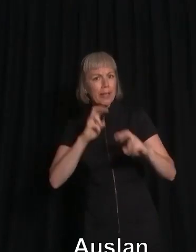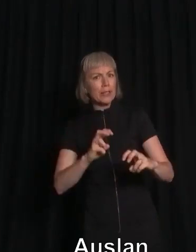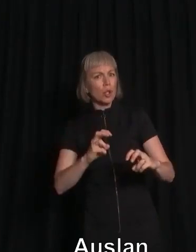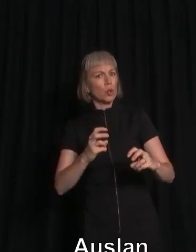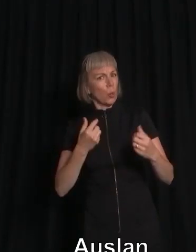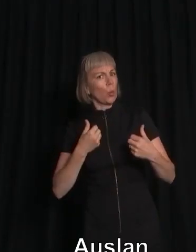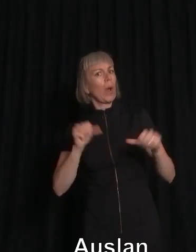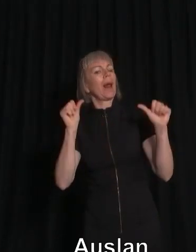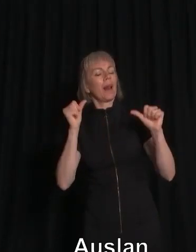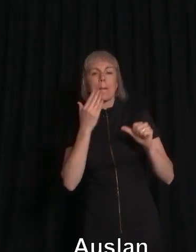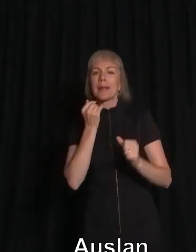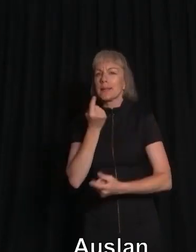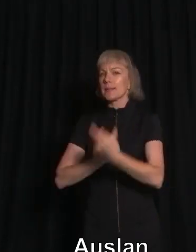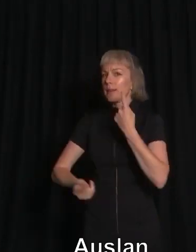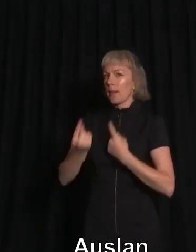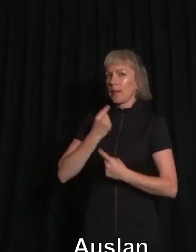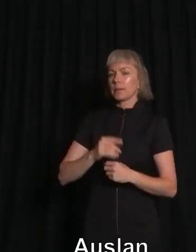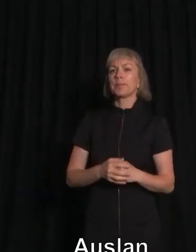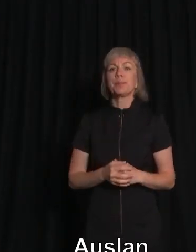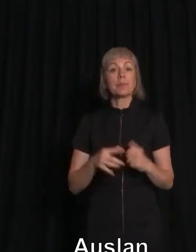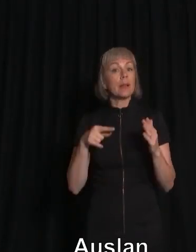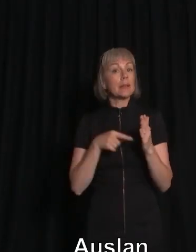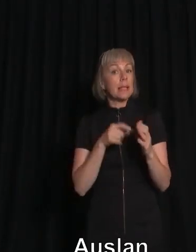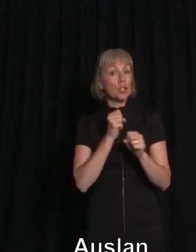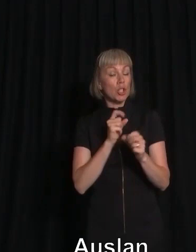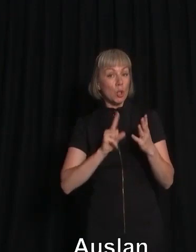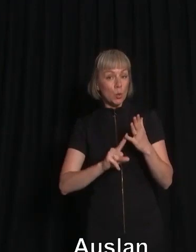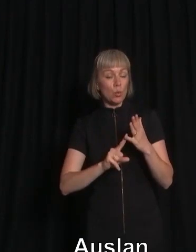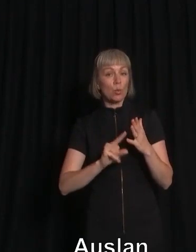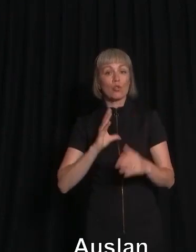so at TGEU, at Transgender Europe,